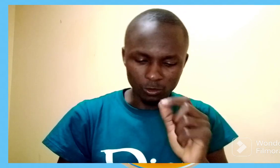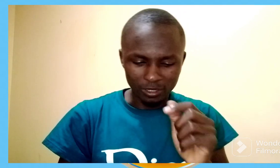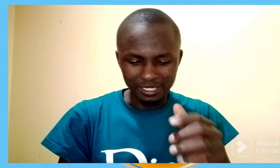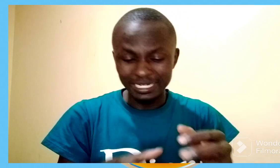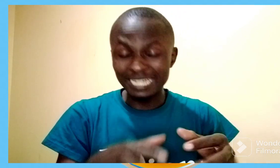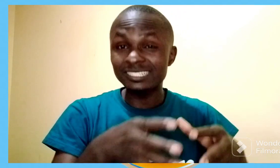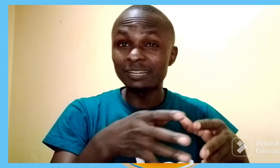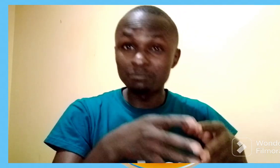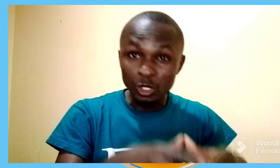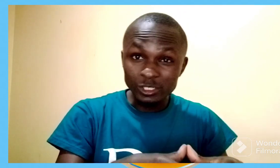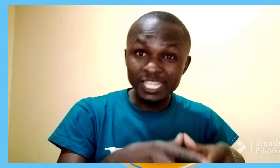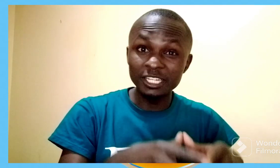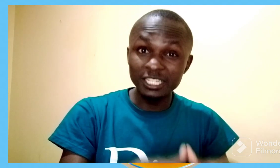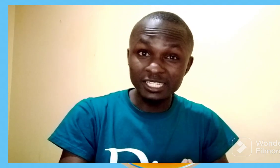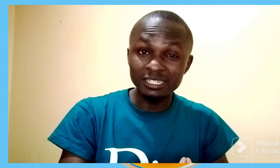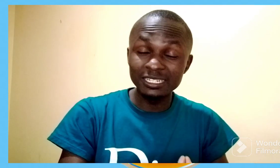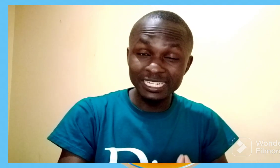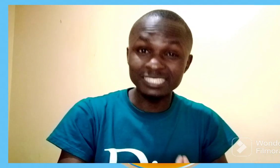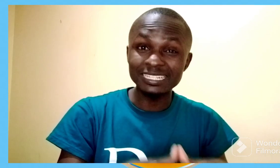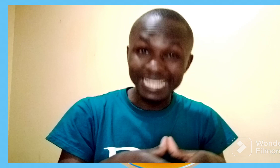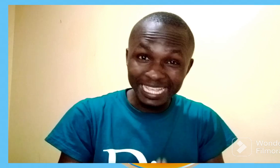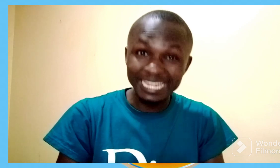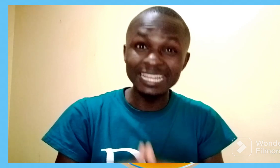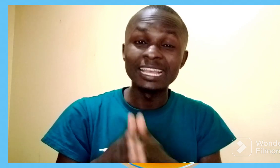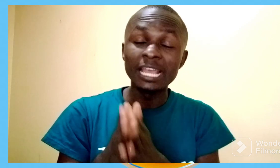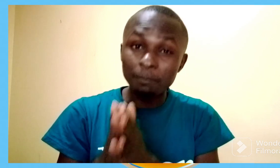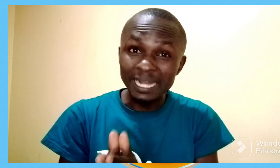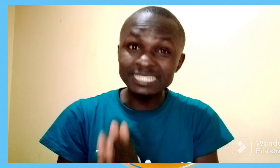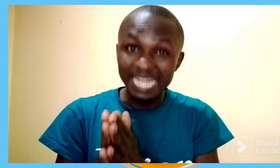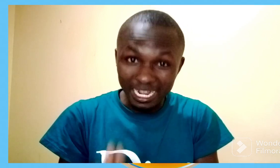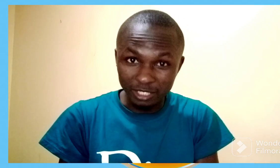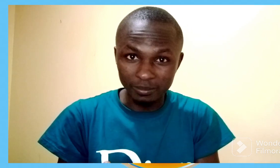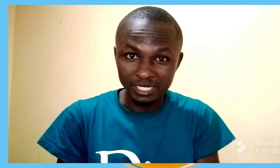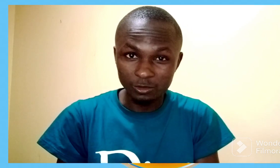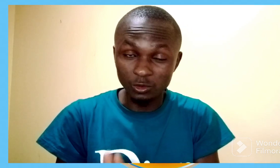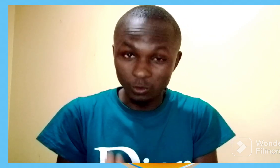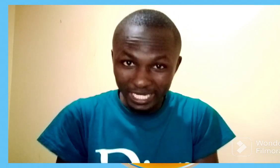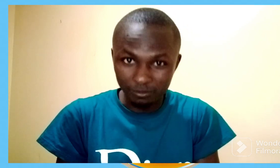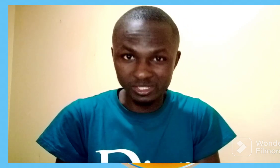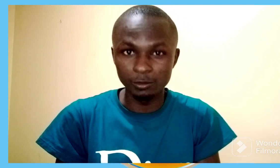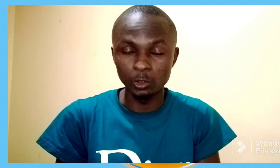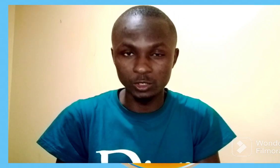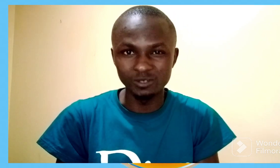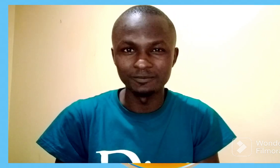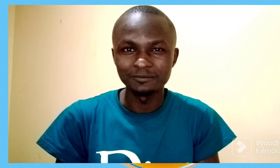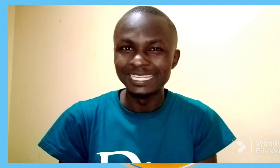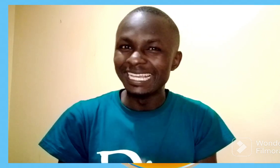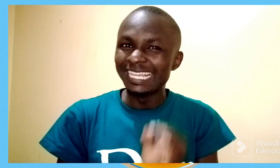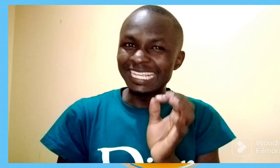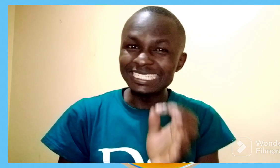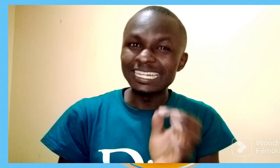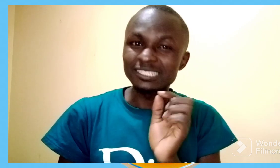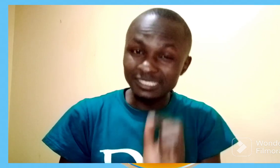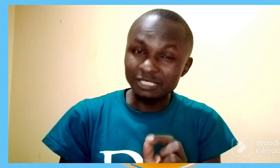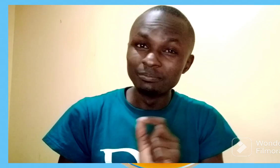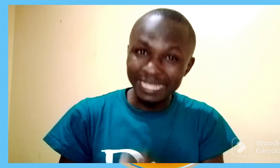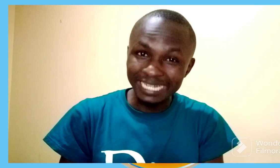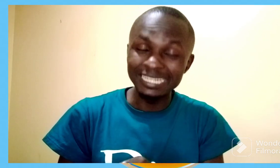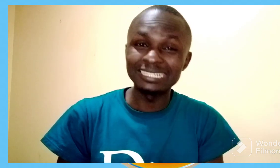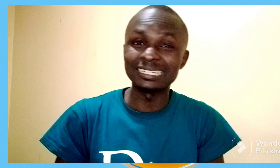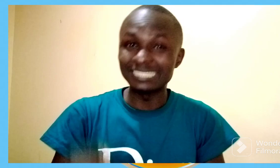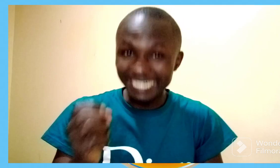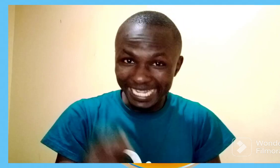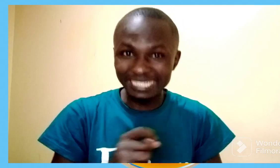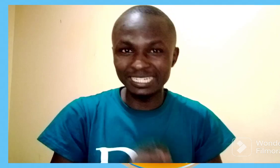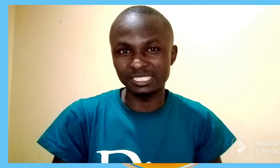Rigathi Gachagua and some Mount Kenya leaders had a pact agreement with William Samoei Ruto, it doesn't